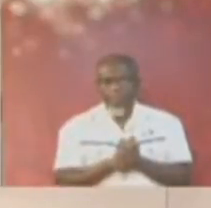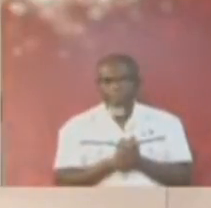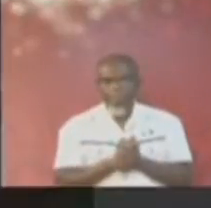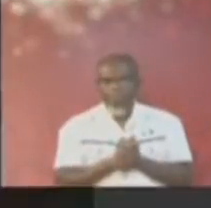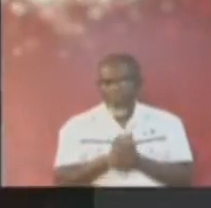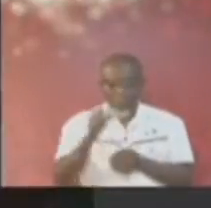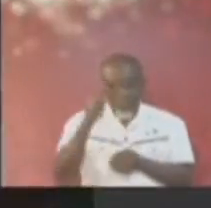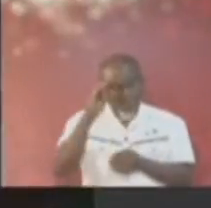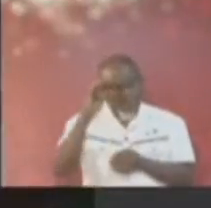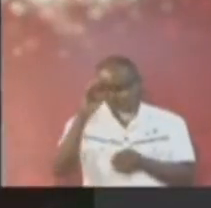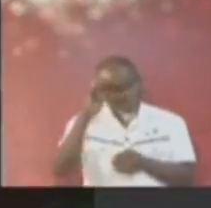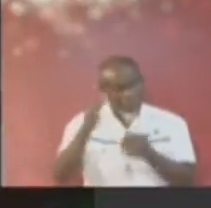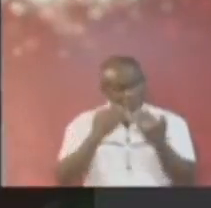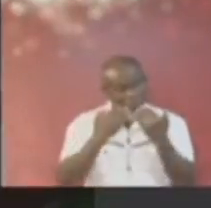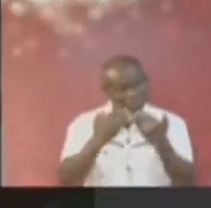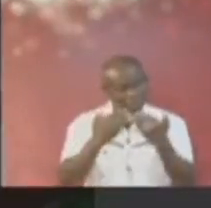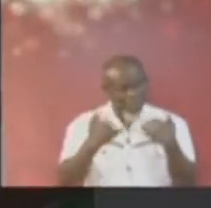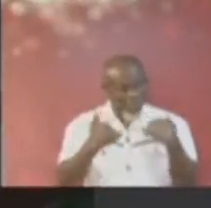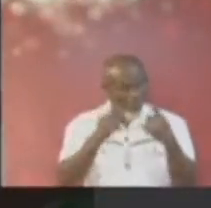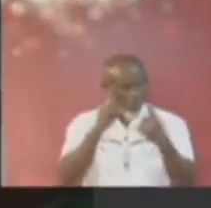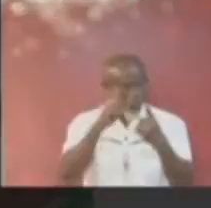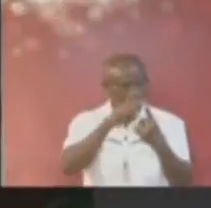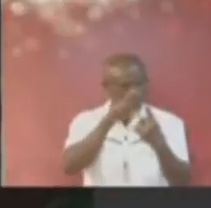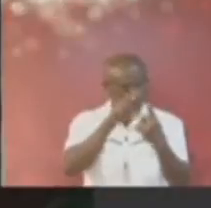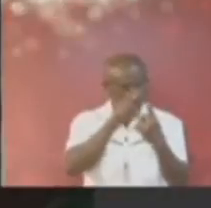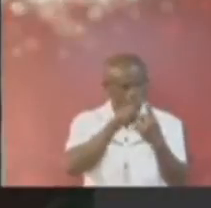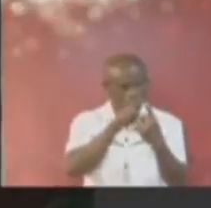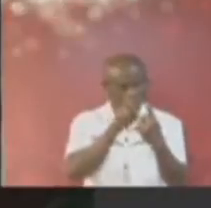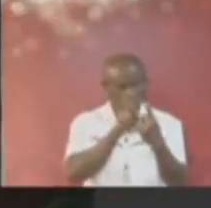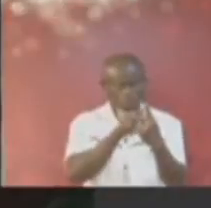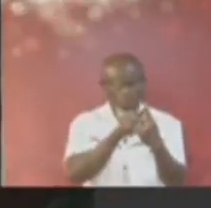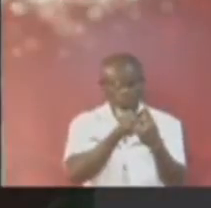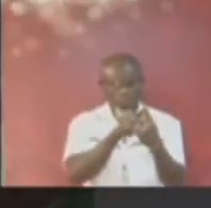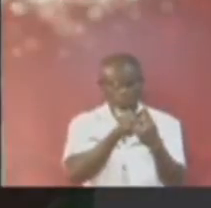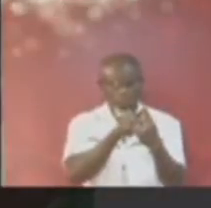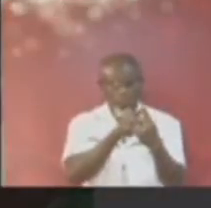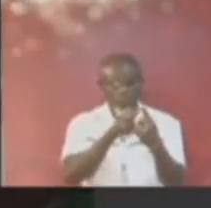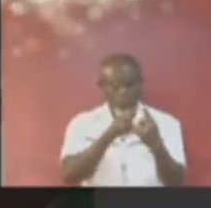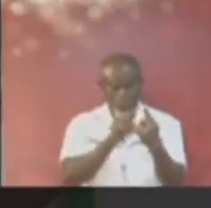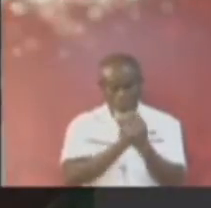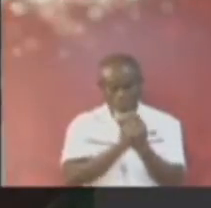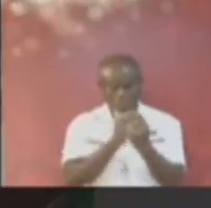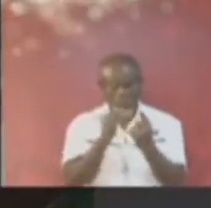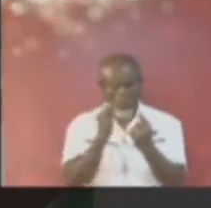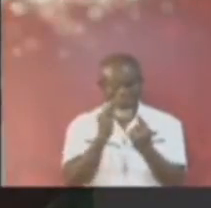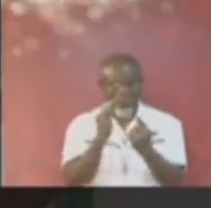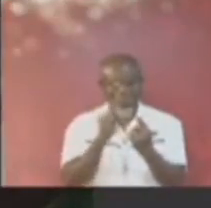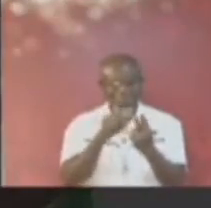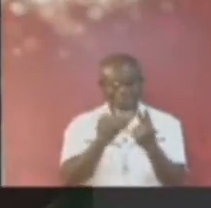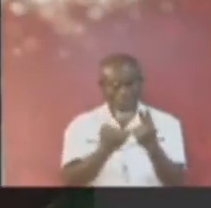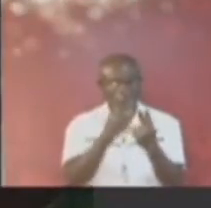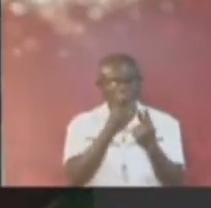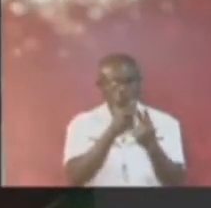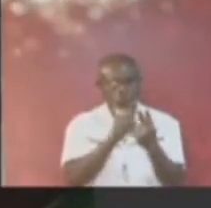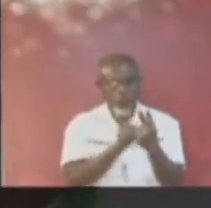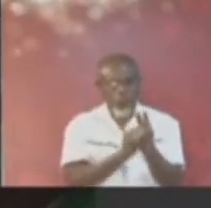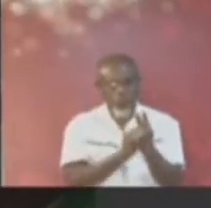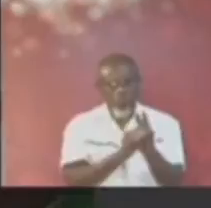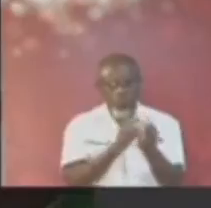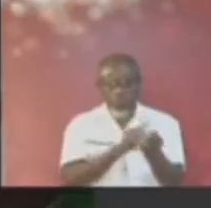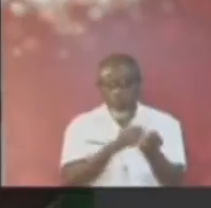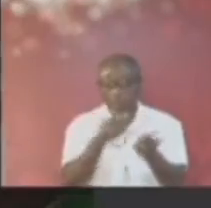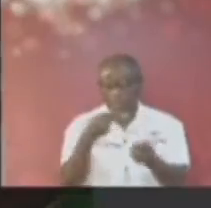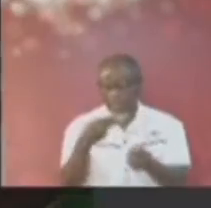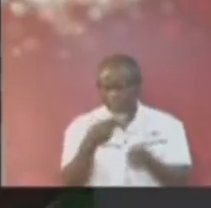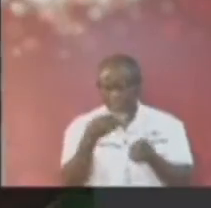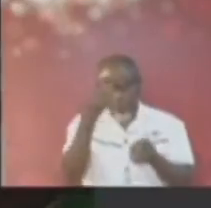Hi, thank you. I only asked one question then, so I will ask two now, right? The follow-up and the one from them. Okay, so Dr. Hines, I don't know if you'll be able to speak to this,